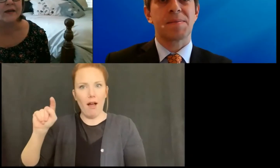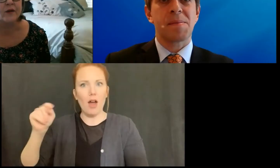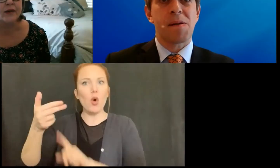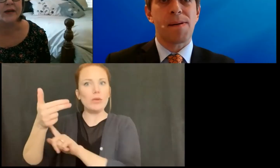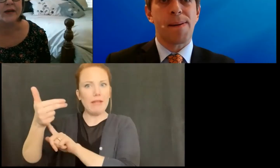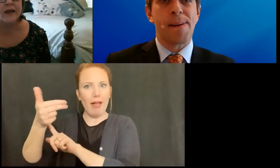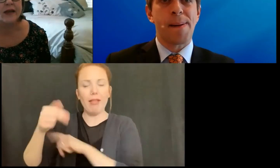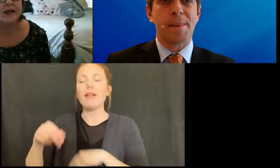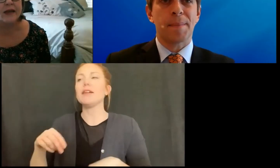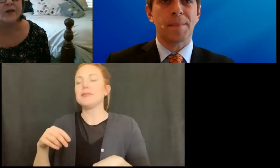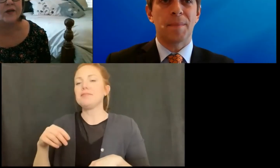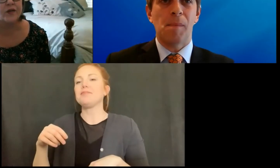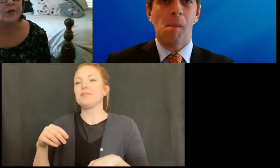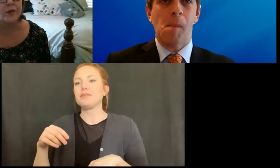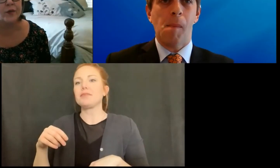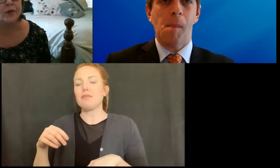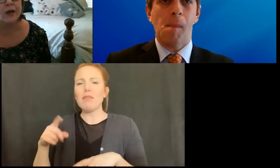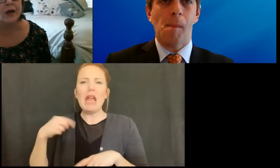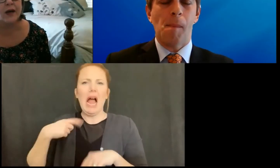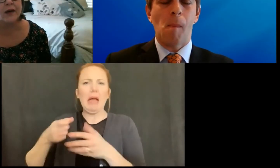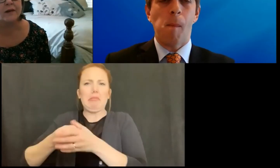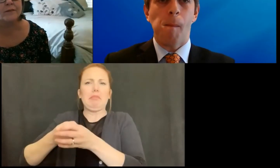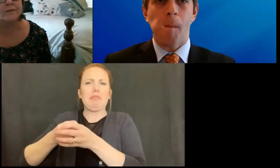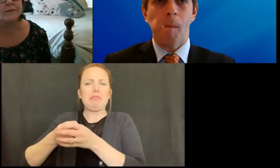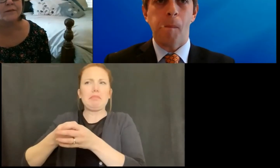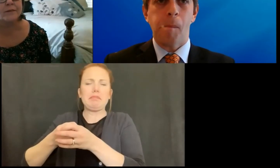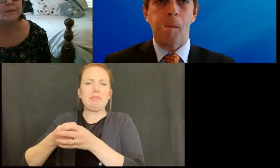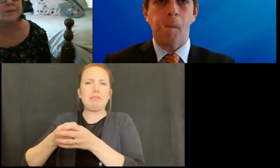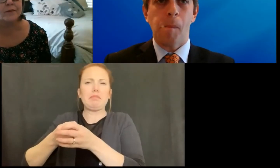expanded a little bit into